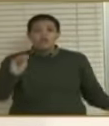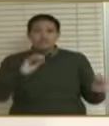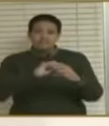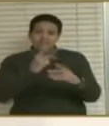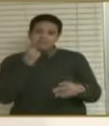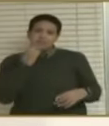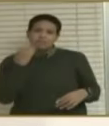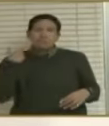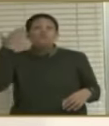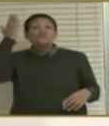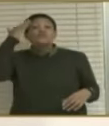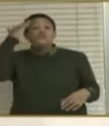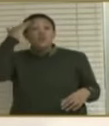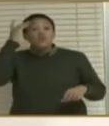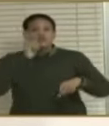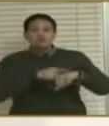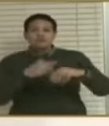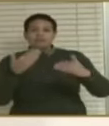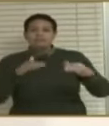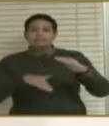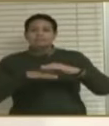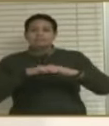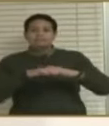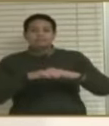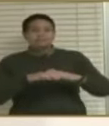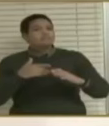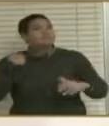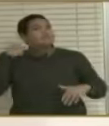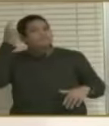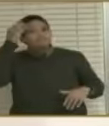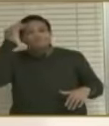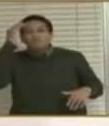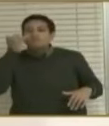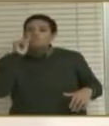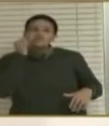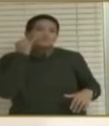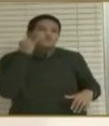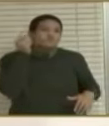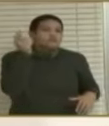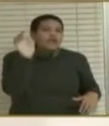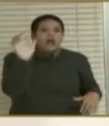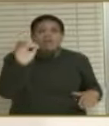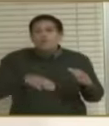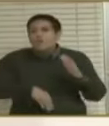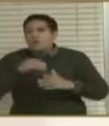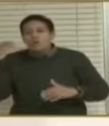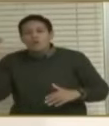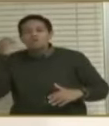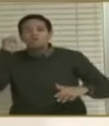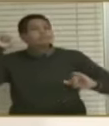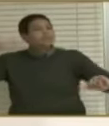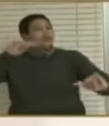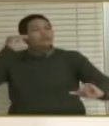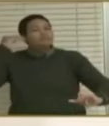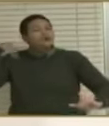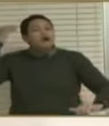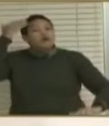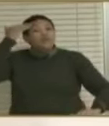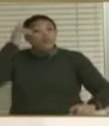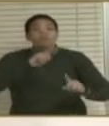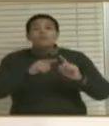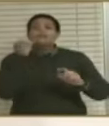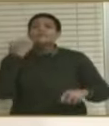curfew on, but we're going to make provisions for you to use your ID, your identification. If you